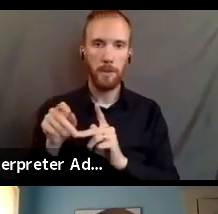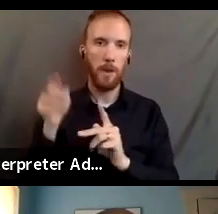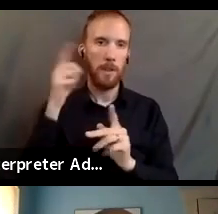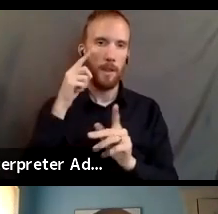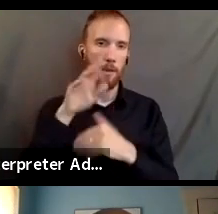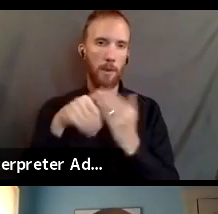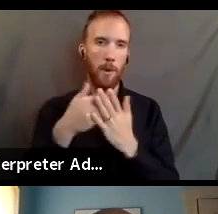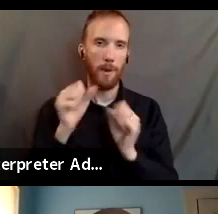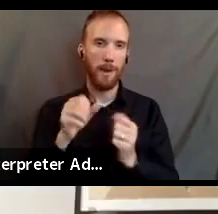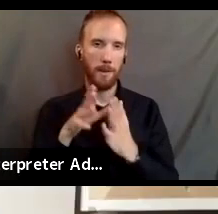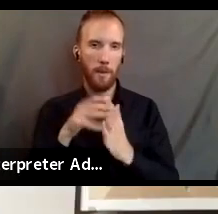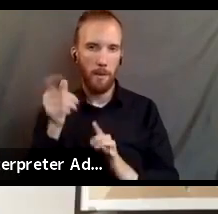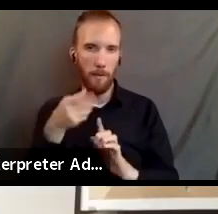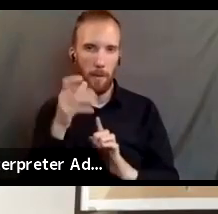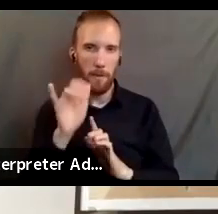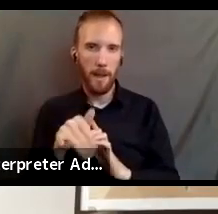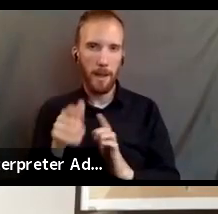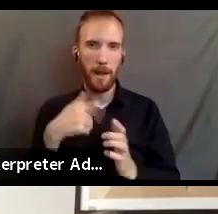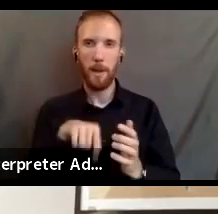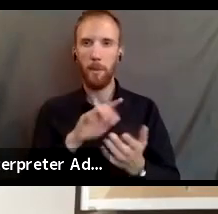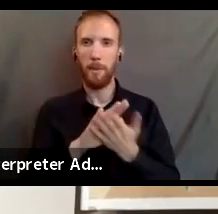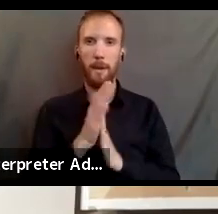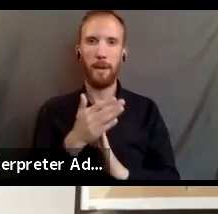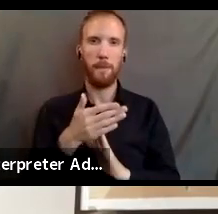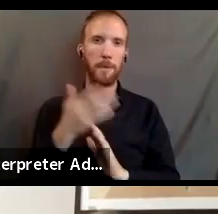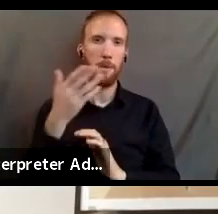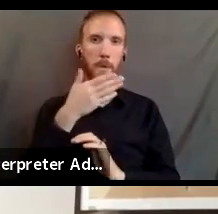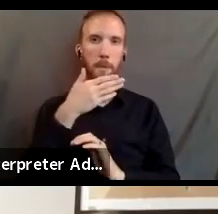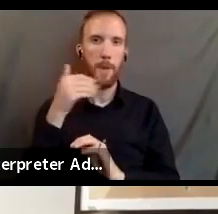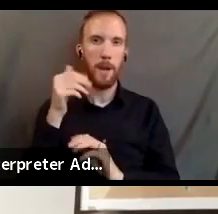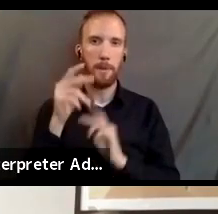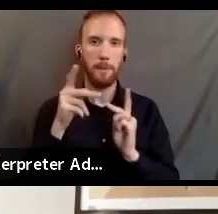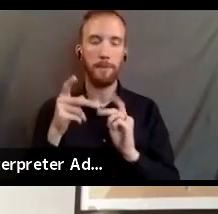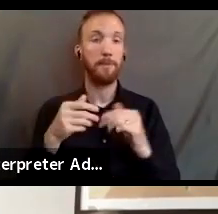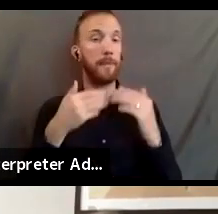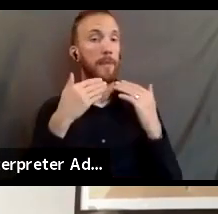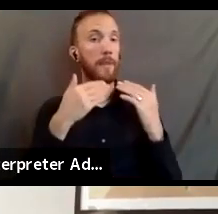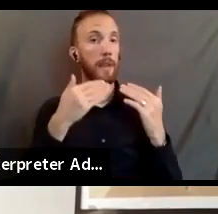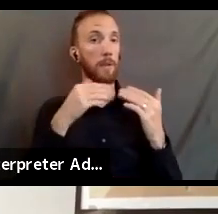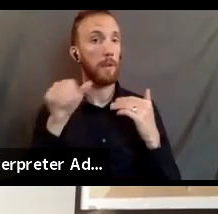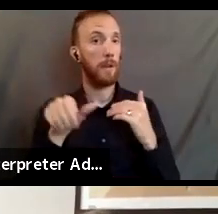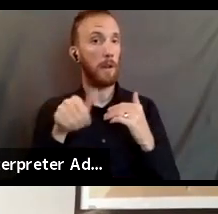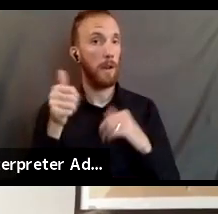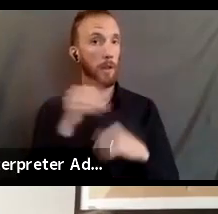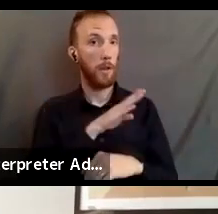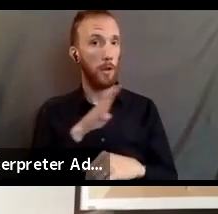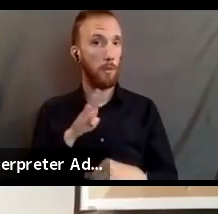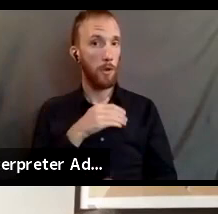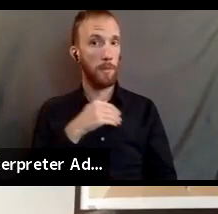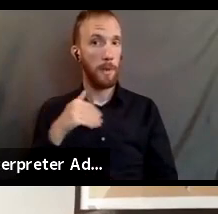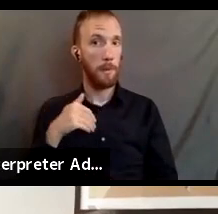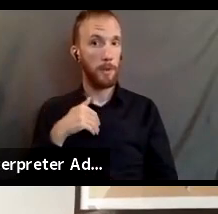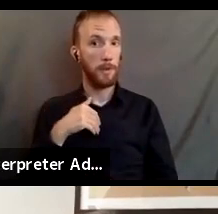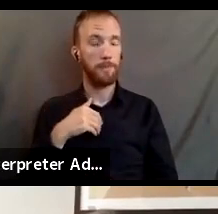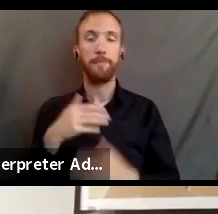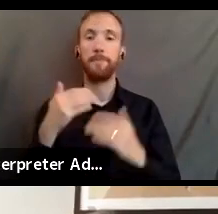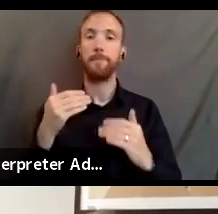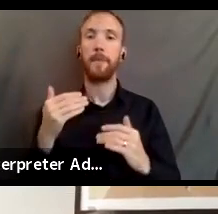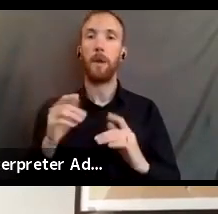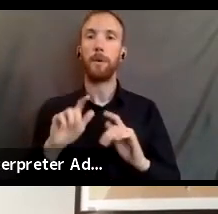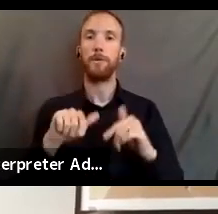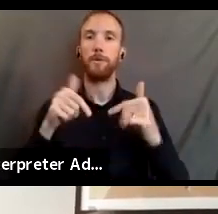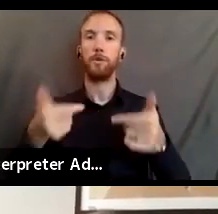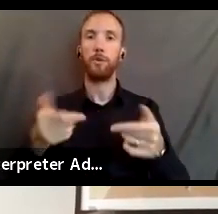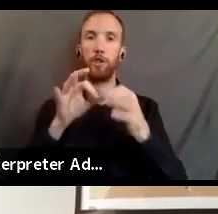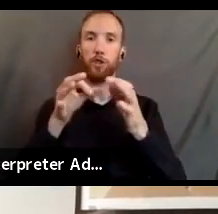better place thank you any other board member uh mr president yes board